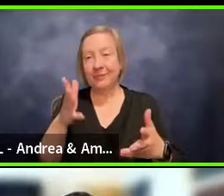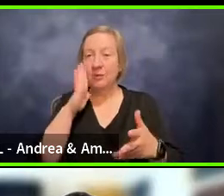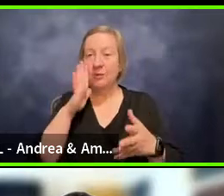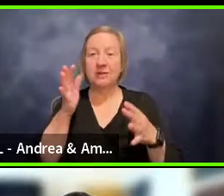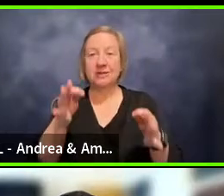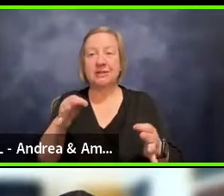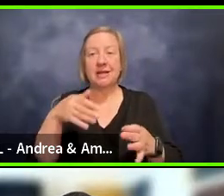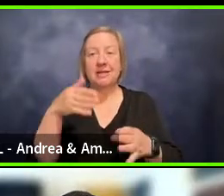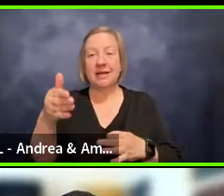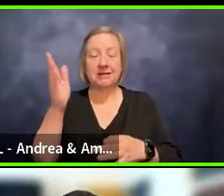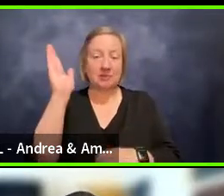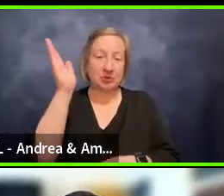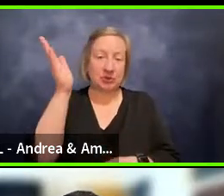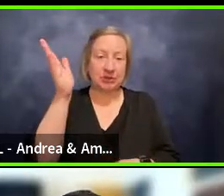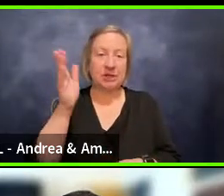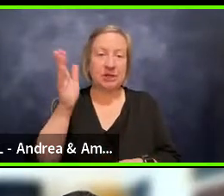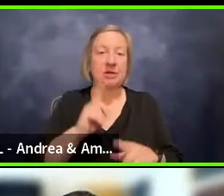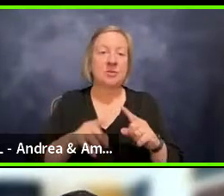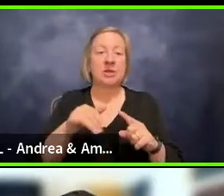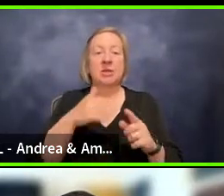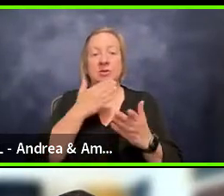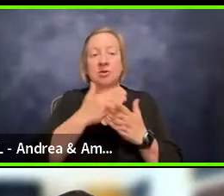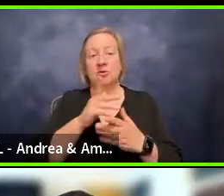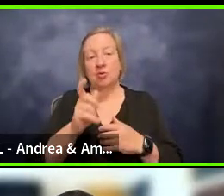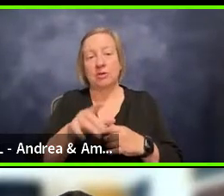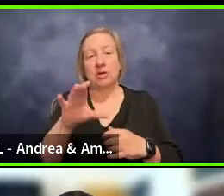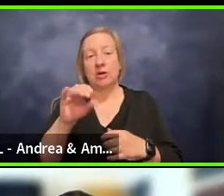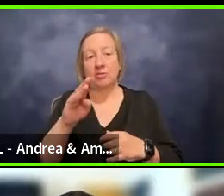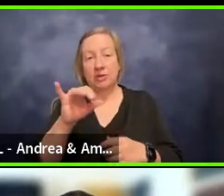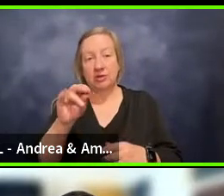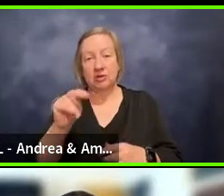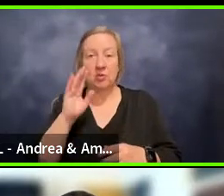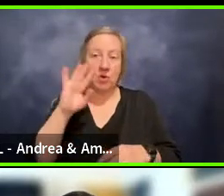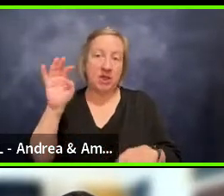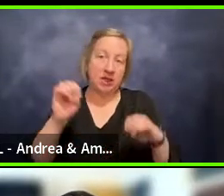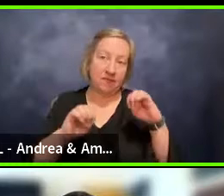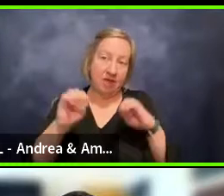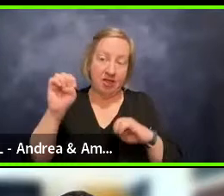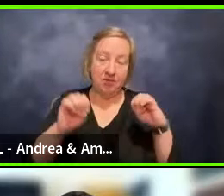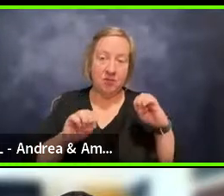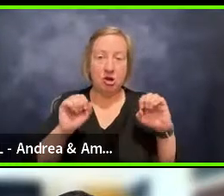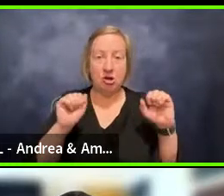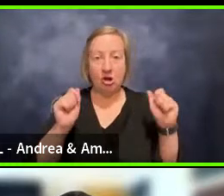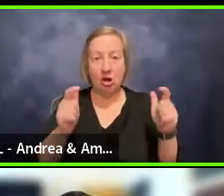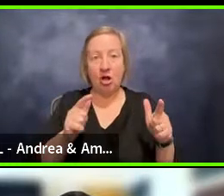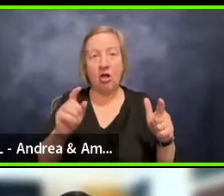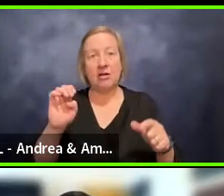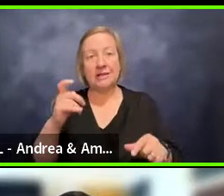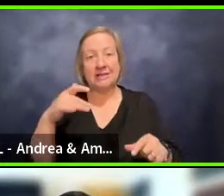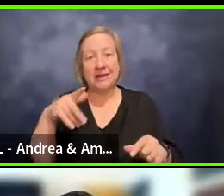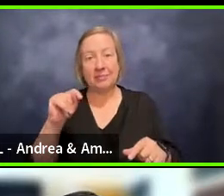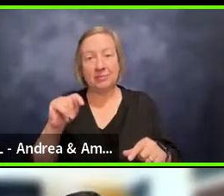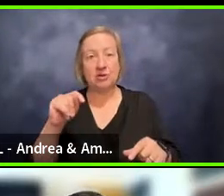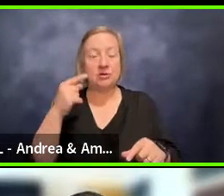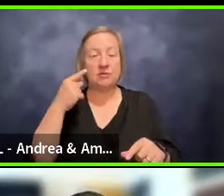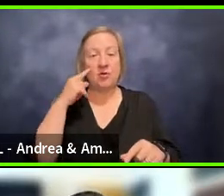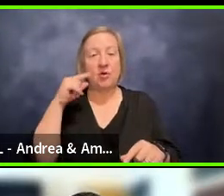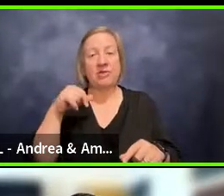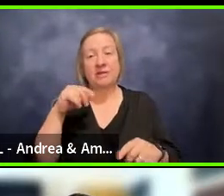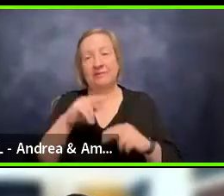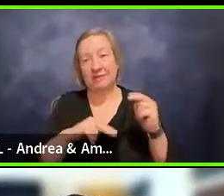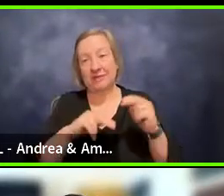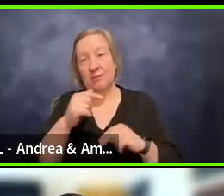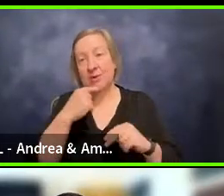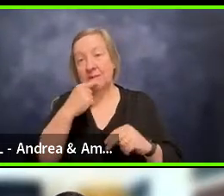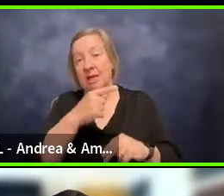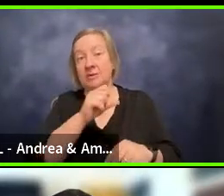next presentation, but that's a good question. The commission will evaluate all exemptions for this facility, but I can tell you up in